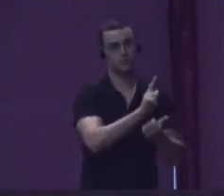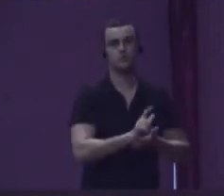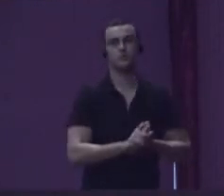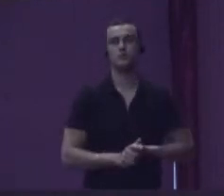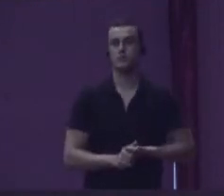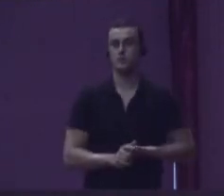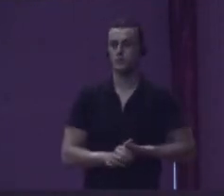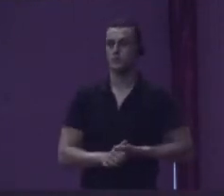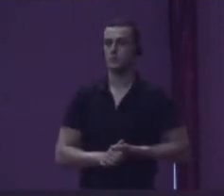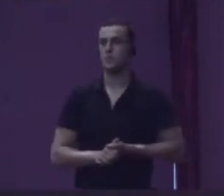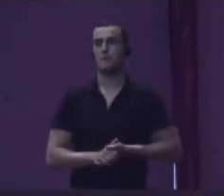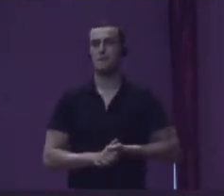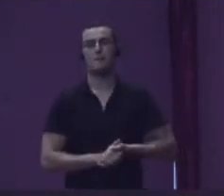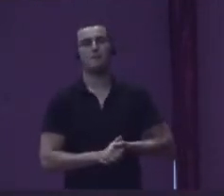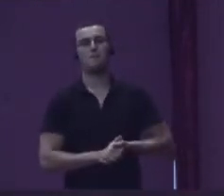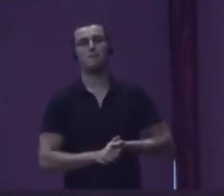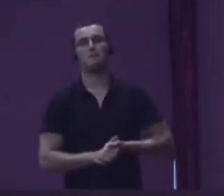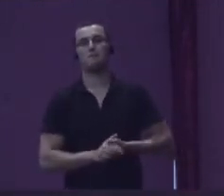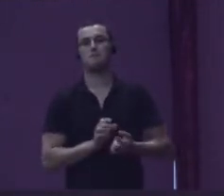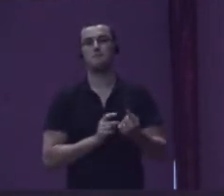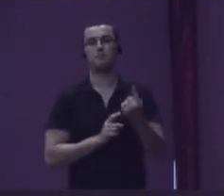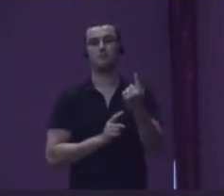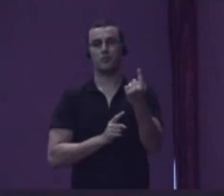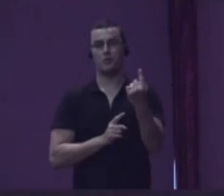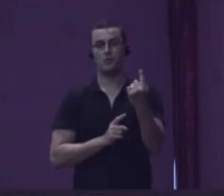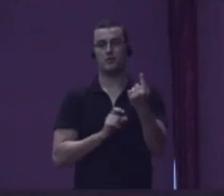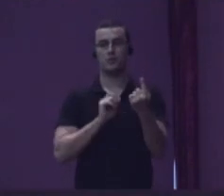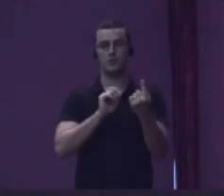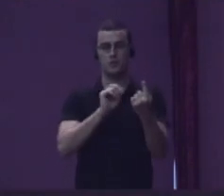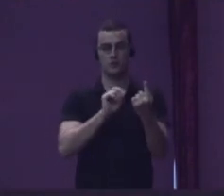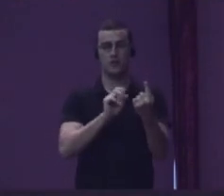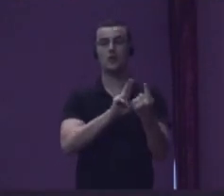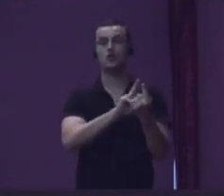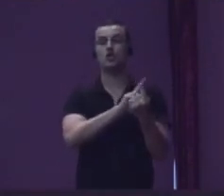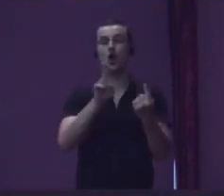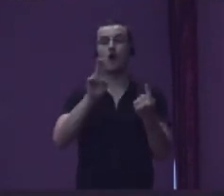Mothers, which is based in the States. They taught